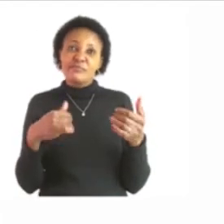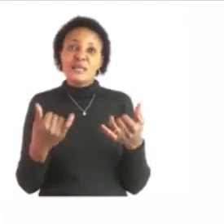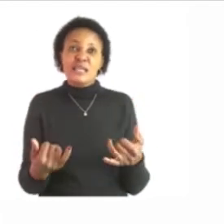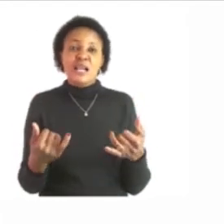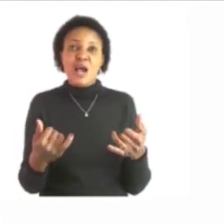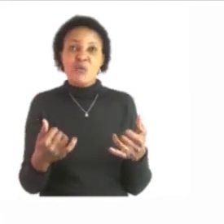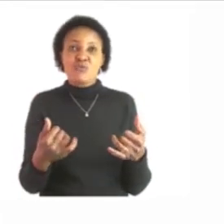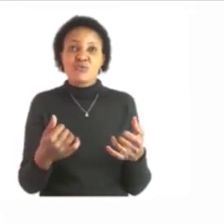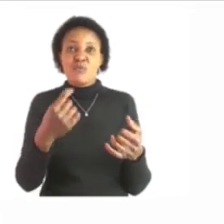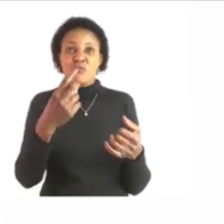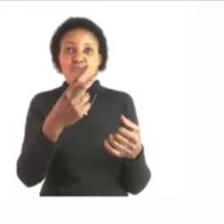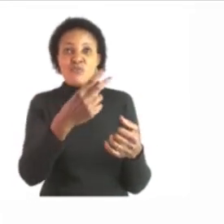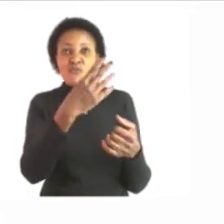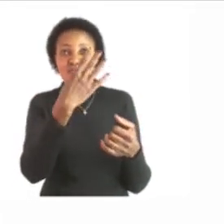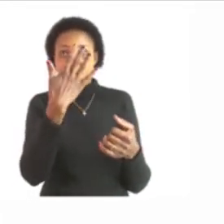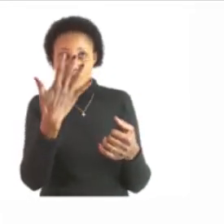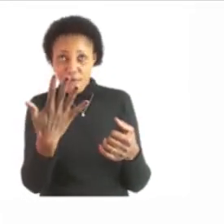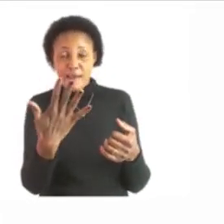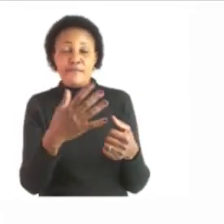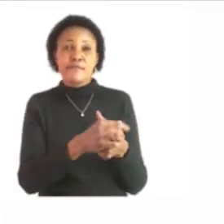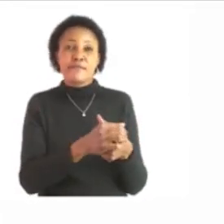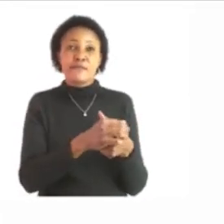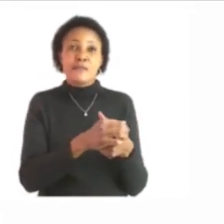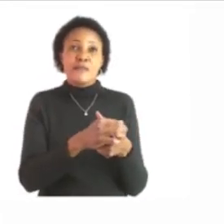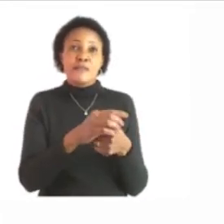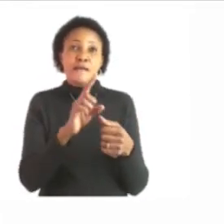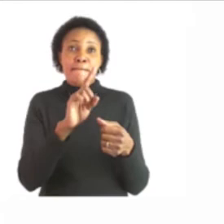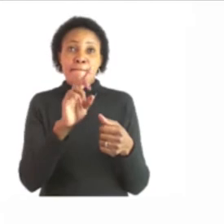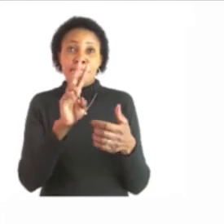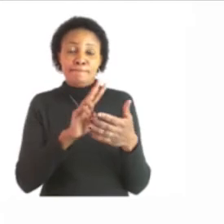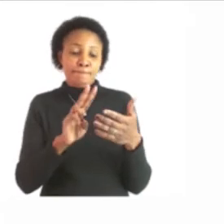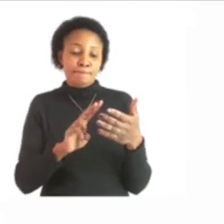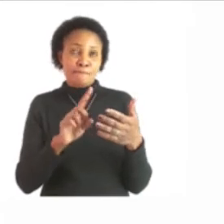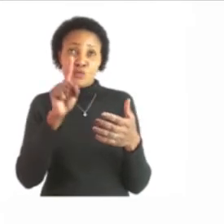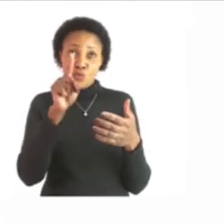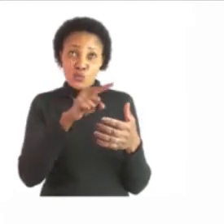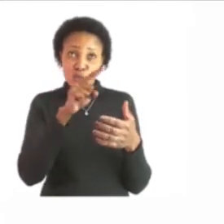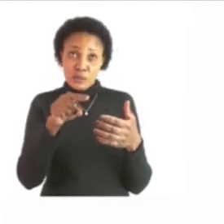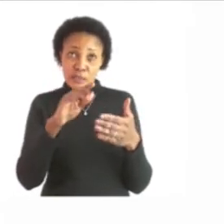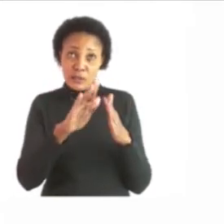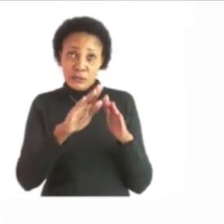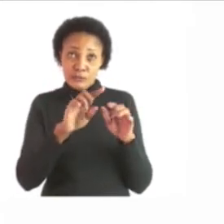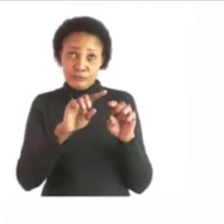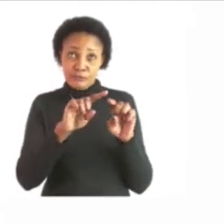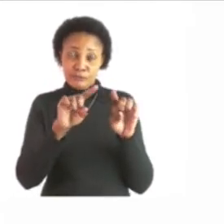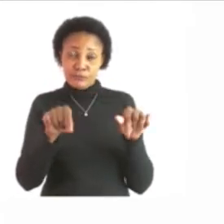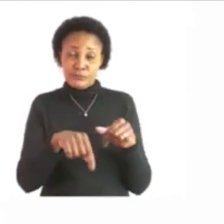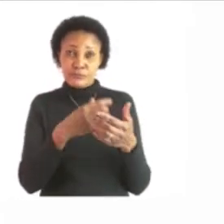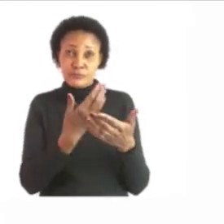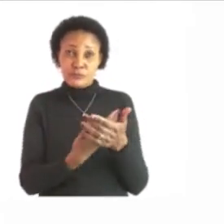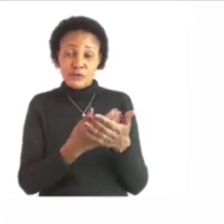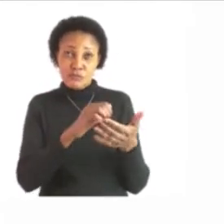5. I will read the instructions. Cross out the pictures to